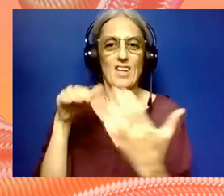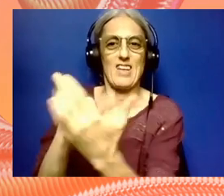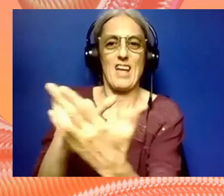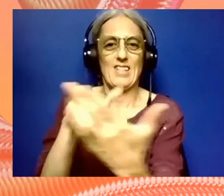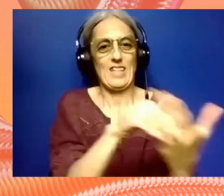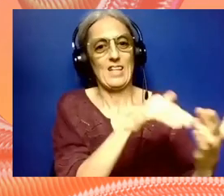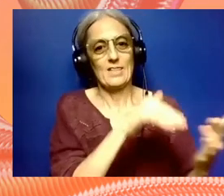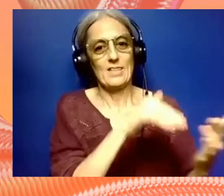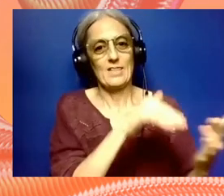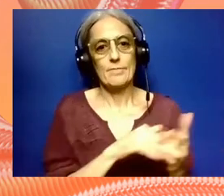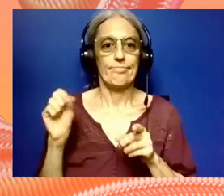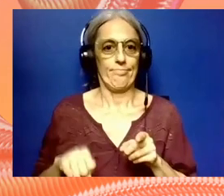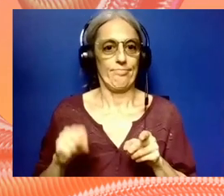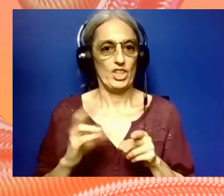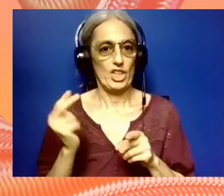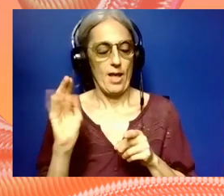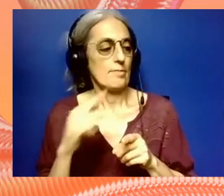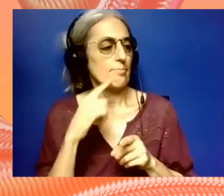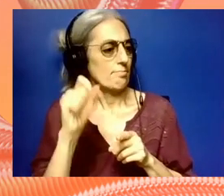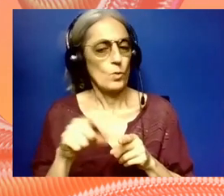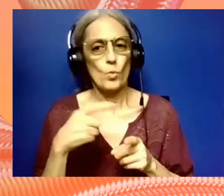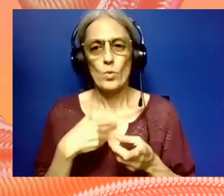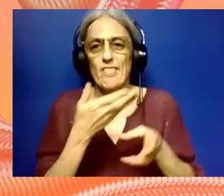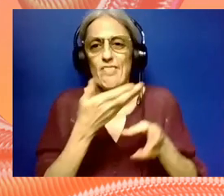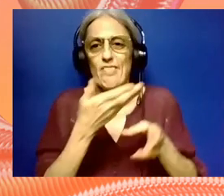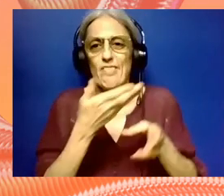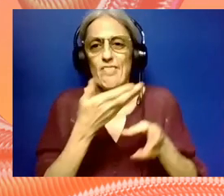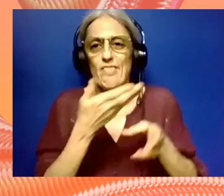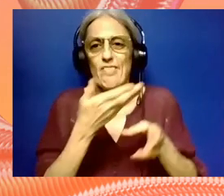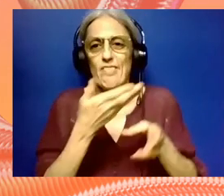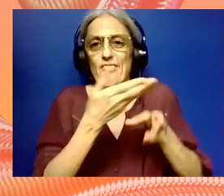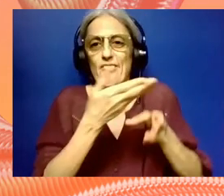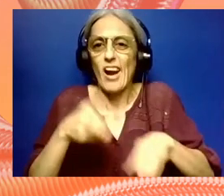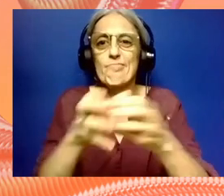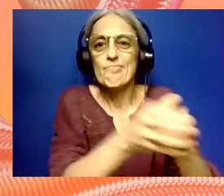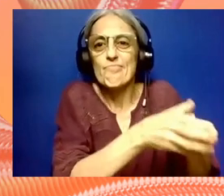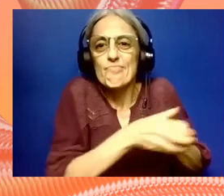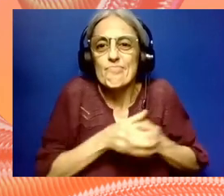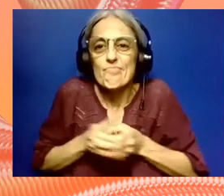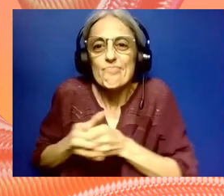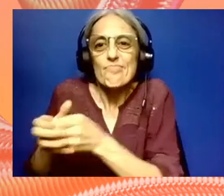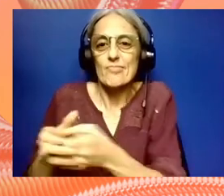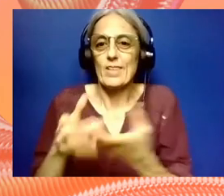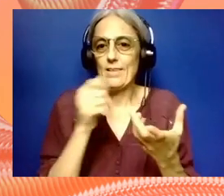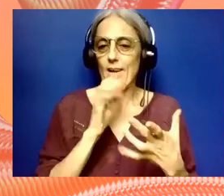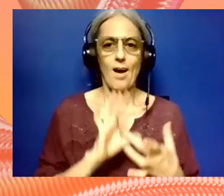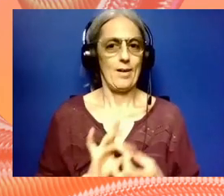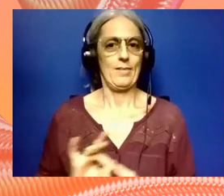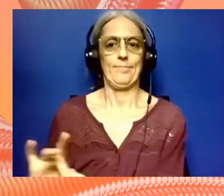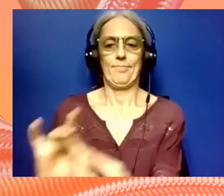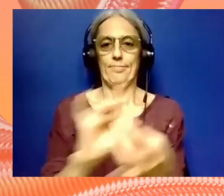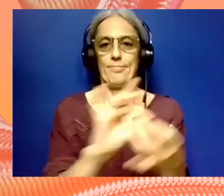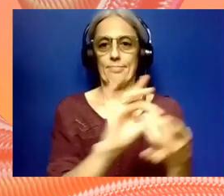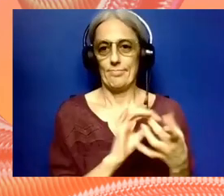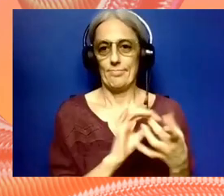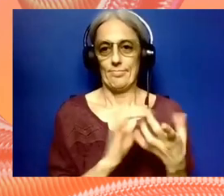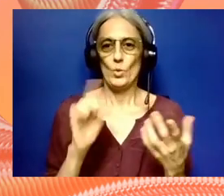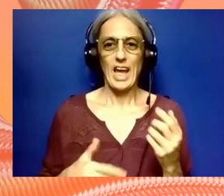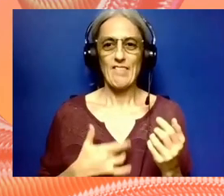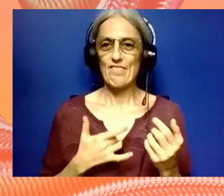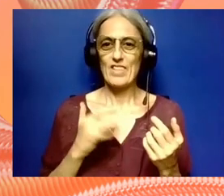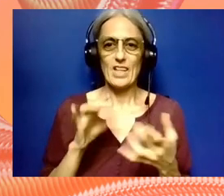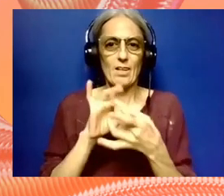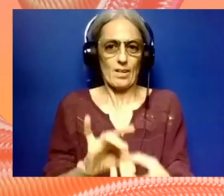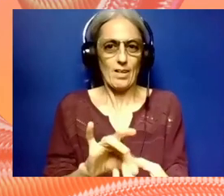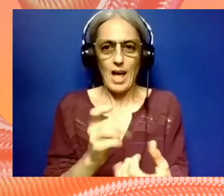splintering off. You can't follow it. It doesn't make sense because it's no longer woven in. Yeah. Yeah, I have a